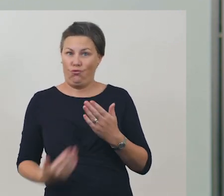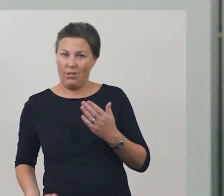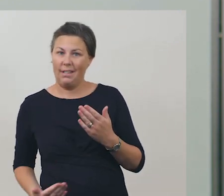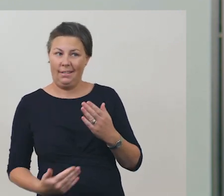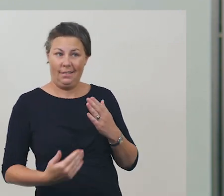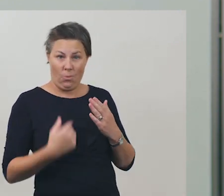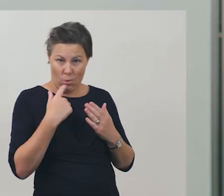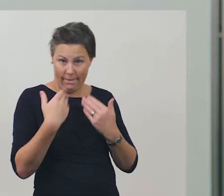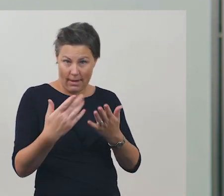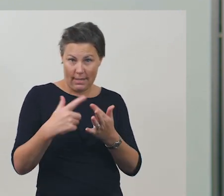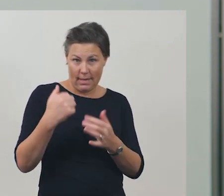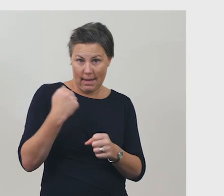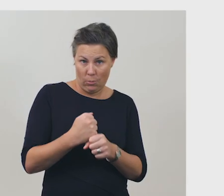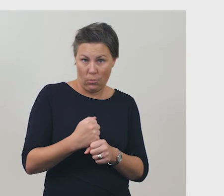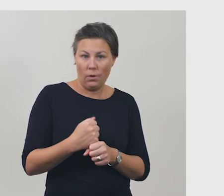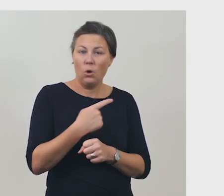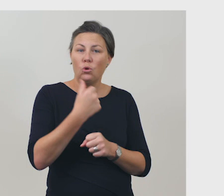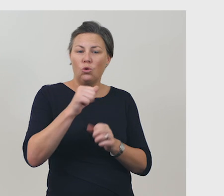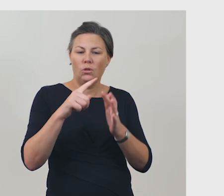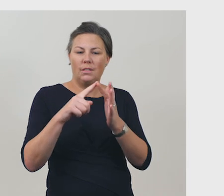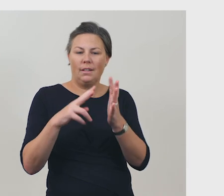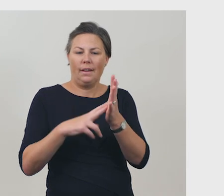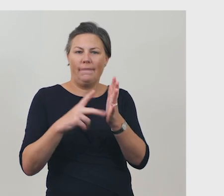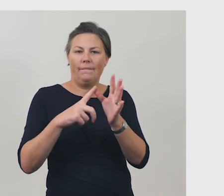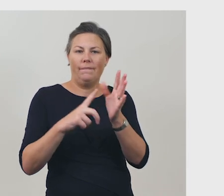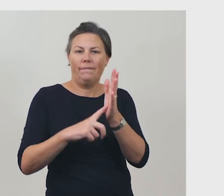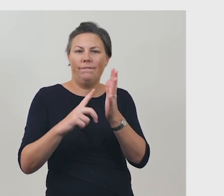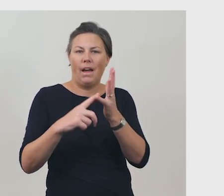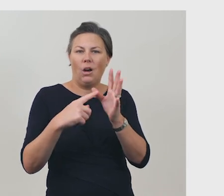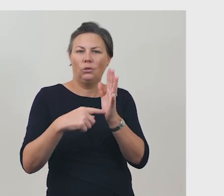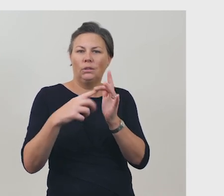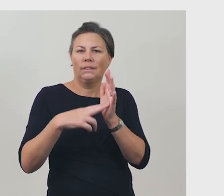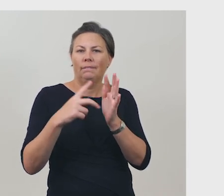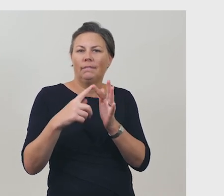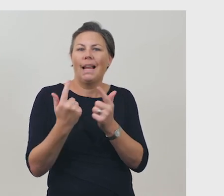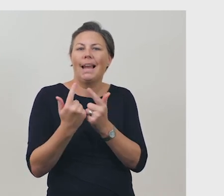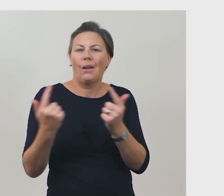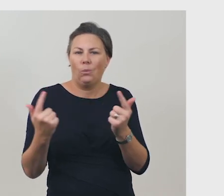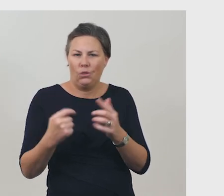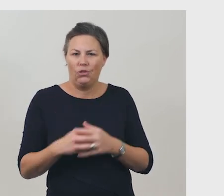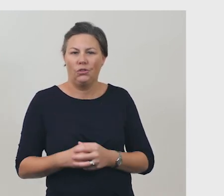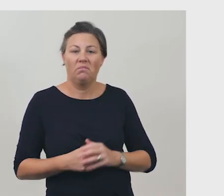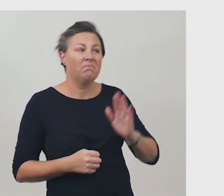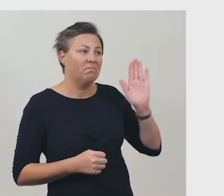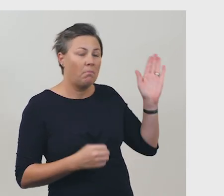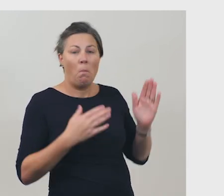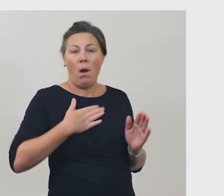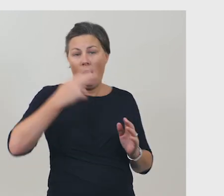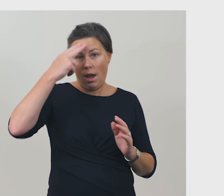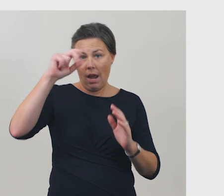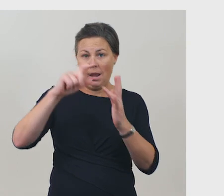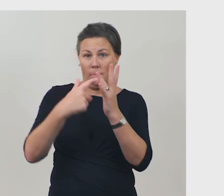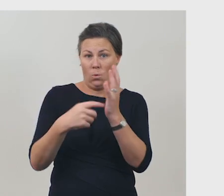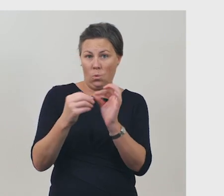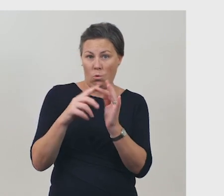how it impacts on the reader. My name is Corbin, and recently I enjoyed a holiday stay at a farm. I liked